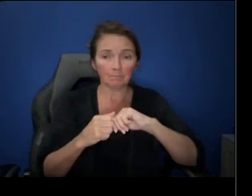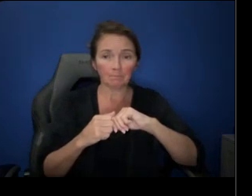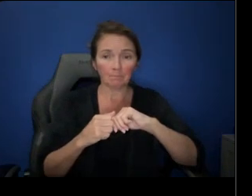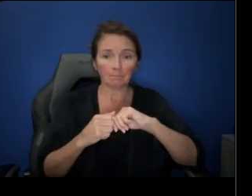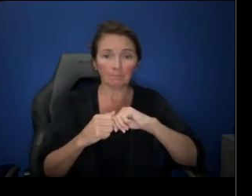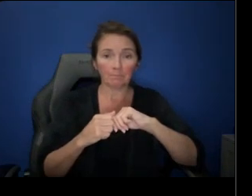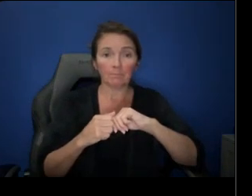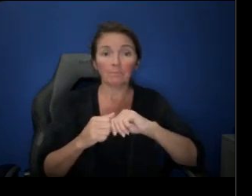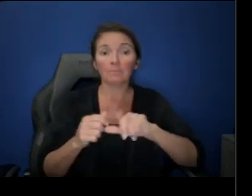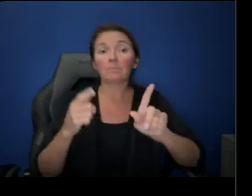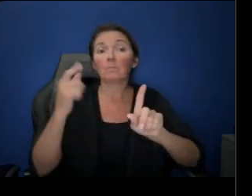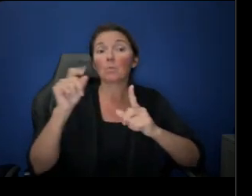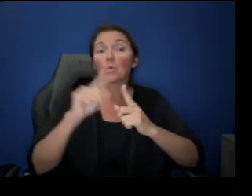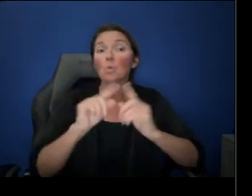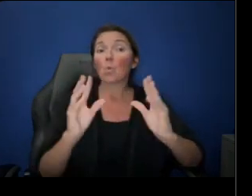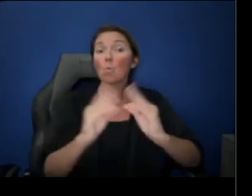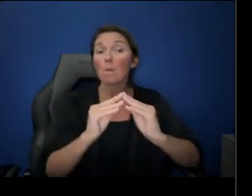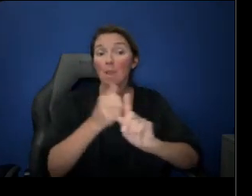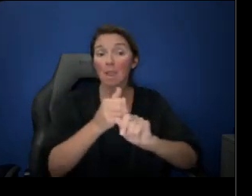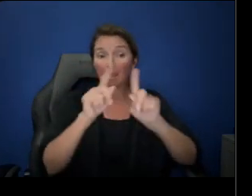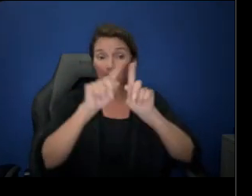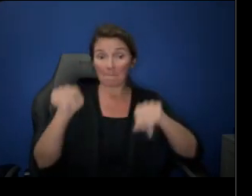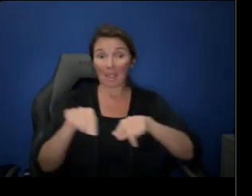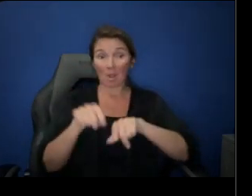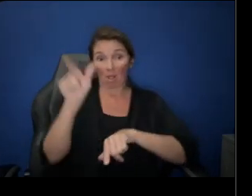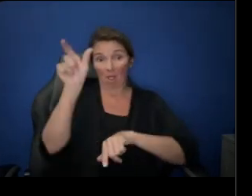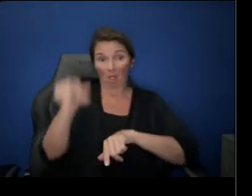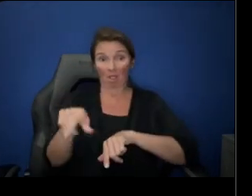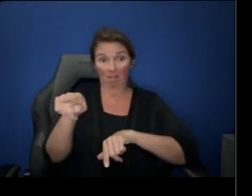The GoToWebinar control panel.